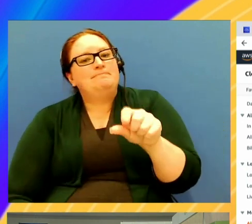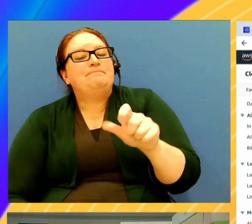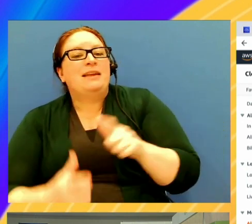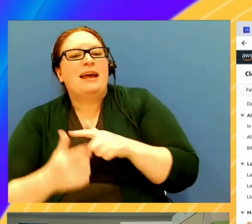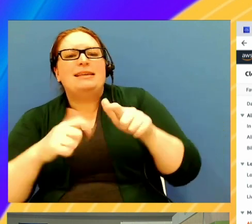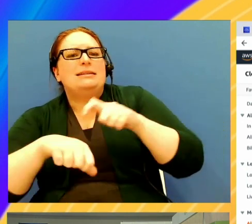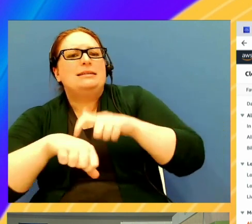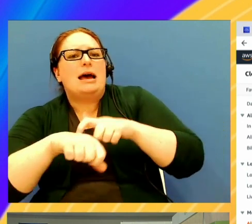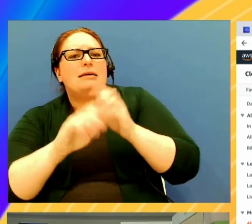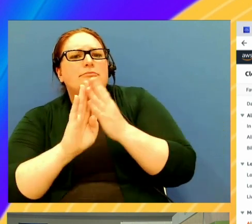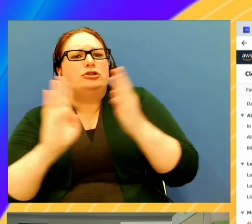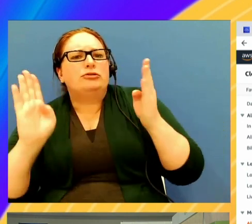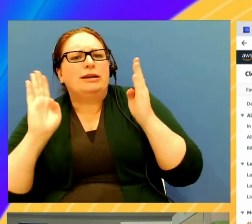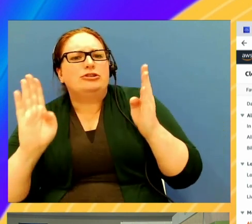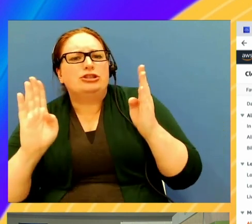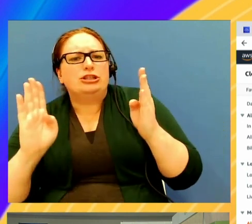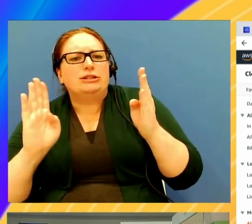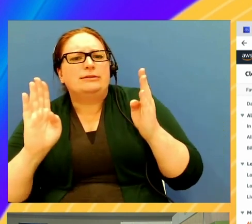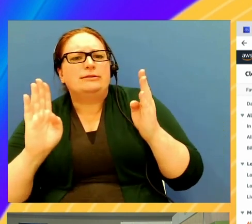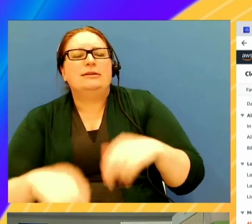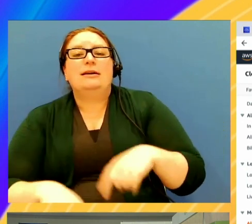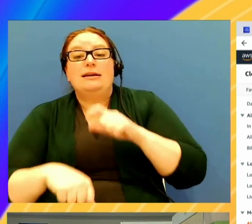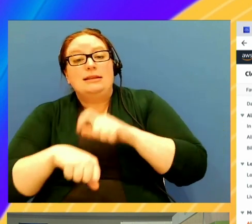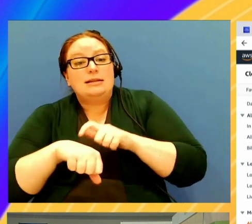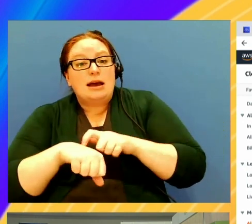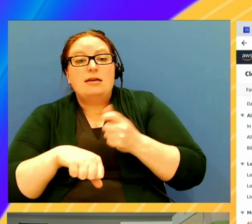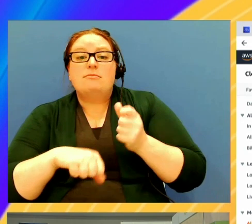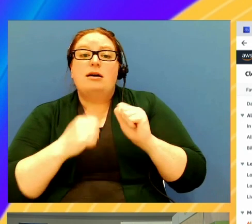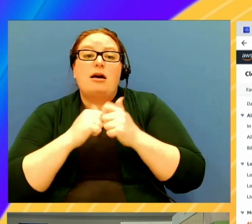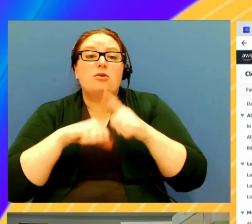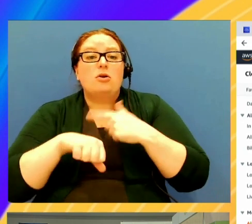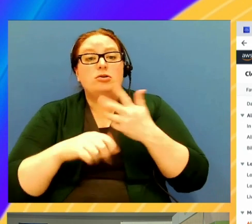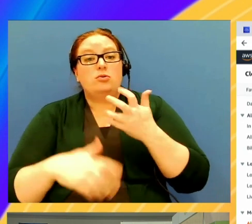like the duration at which you would want the alarm to be